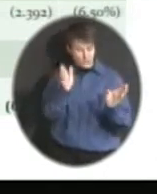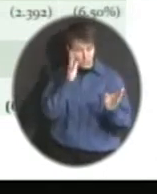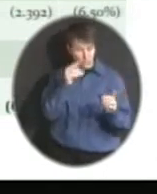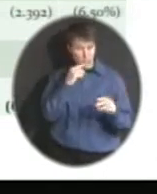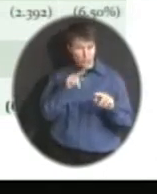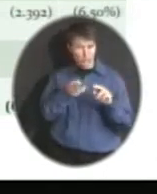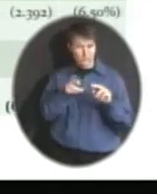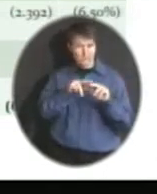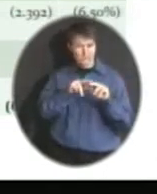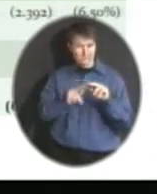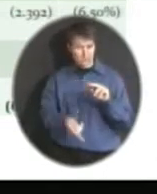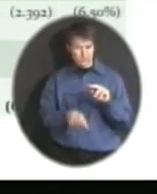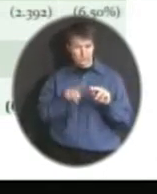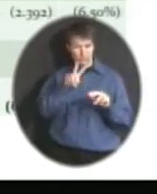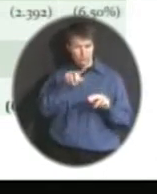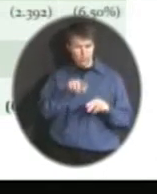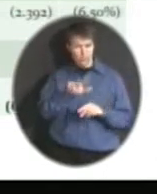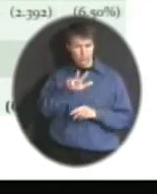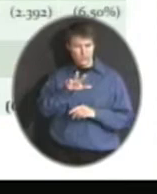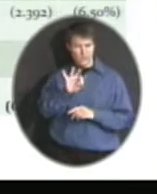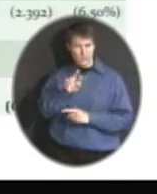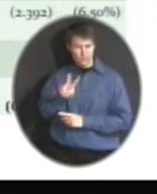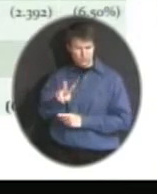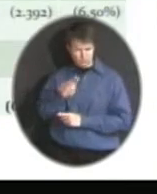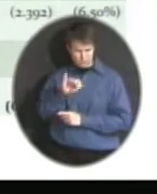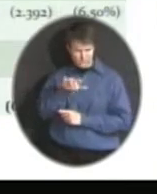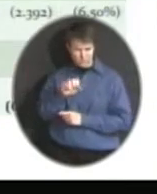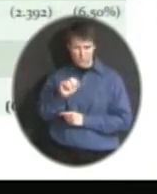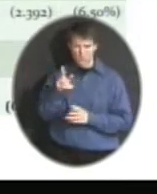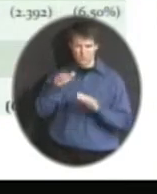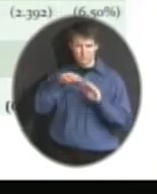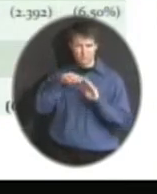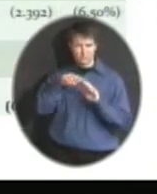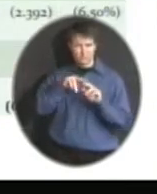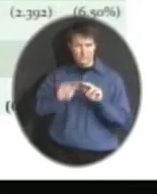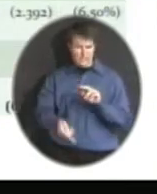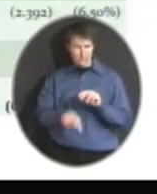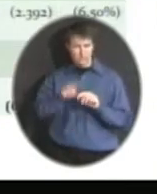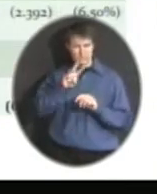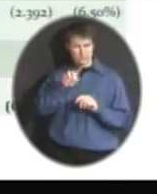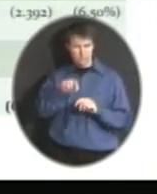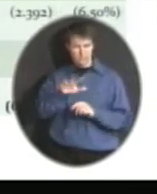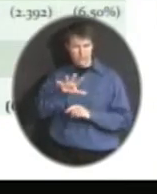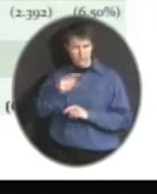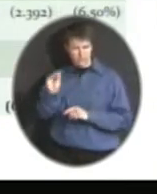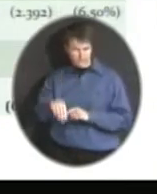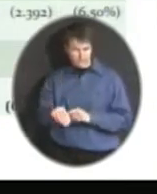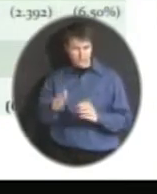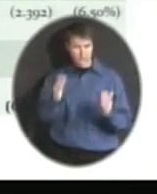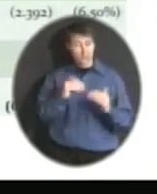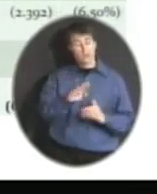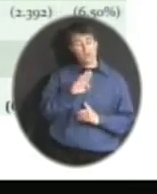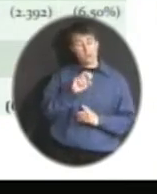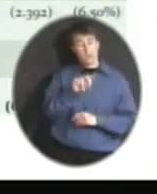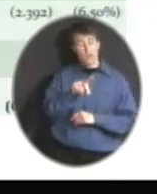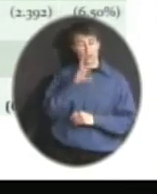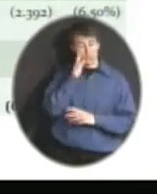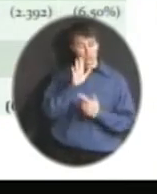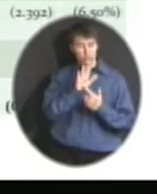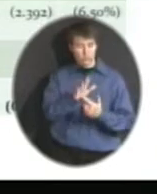of 2.392 mills or down 6.5%. And bond will show that it's up 2.1